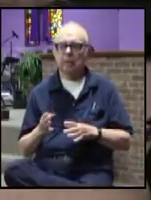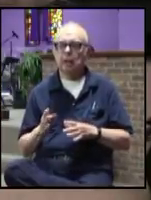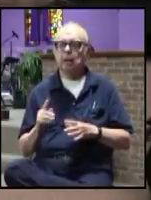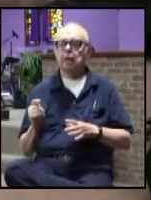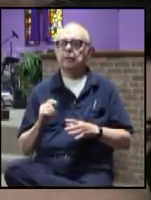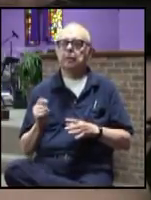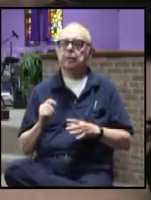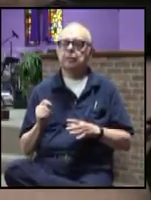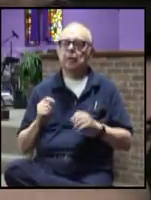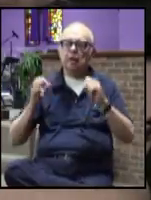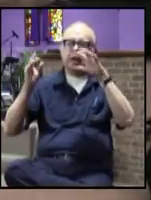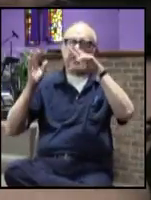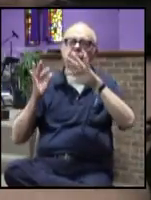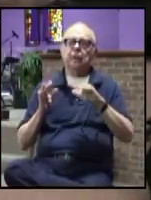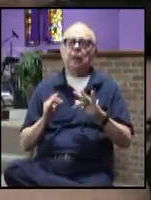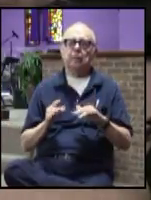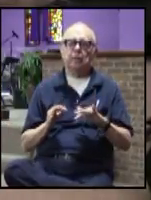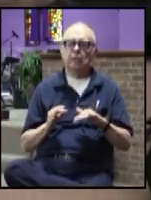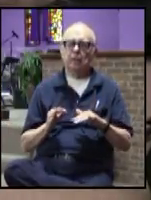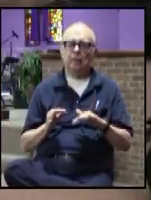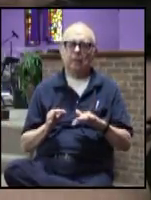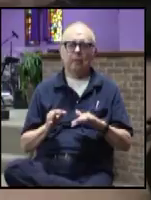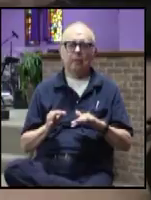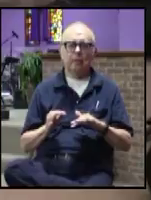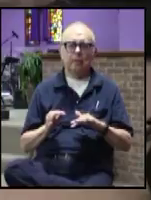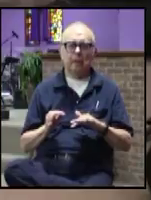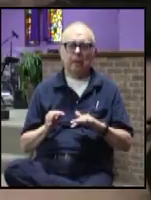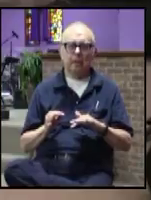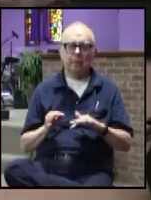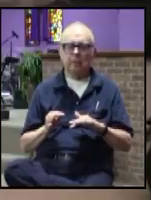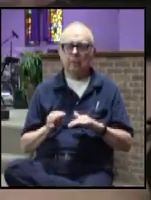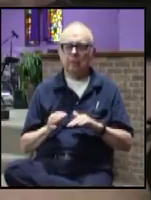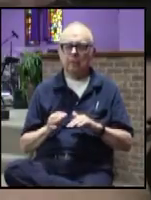been in the bathroom or the shower?